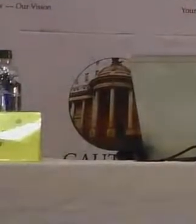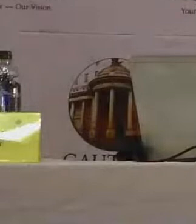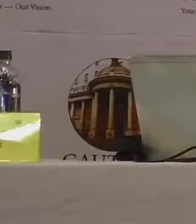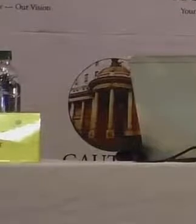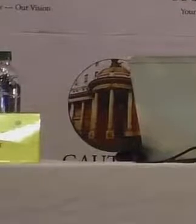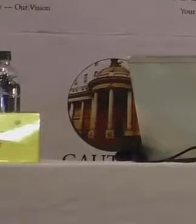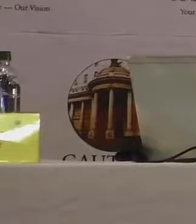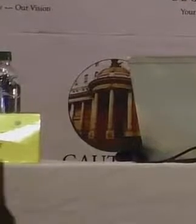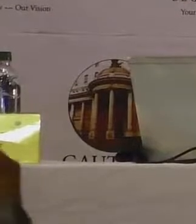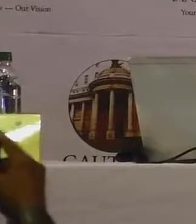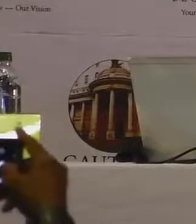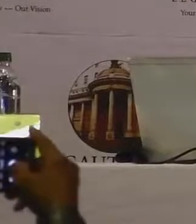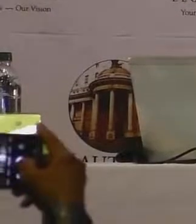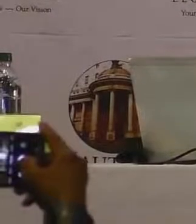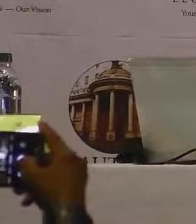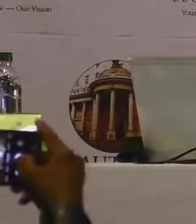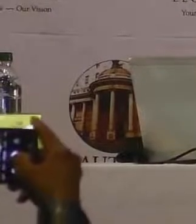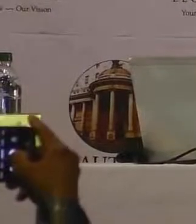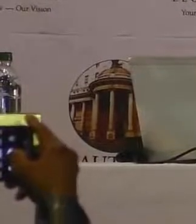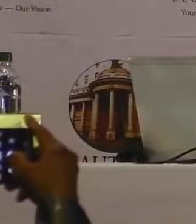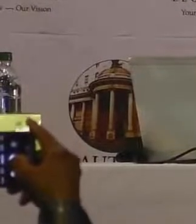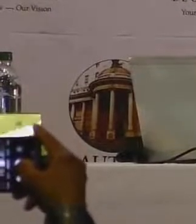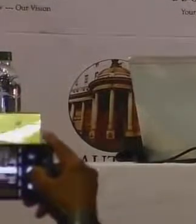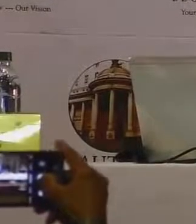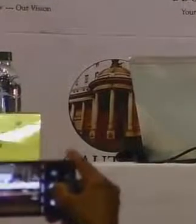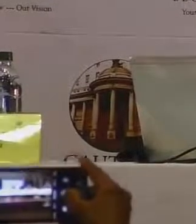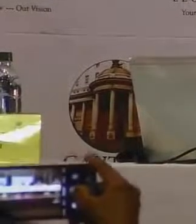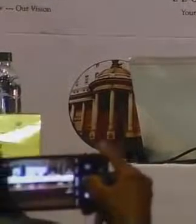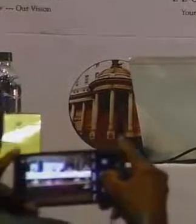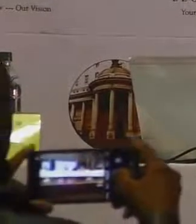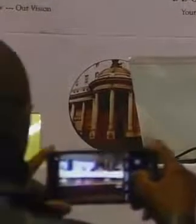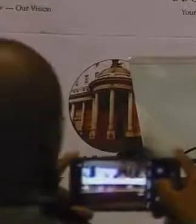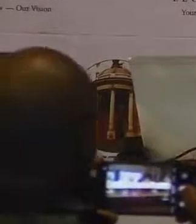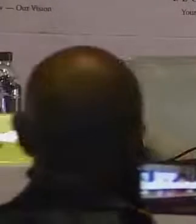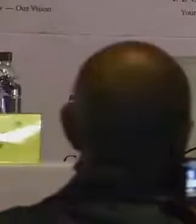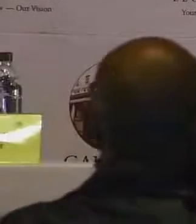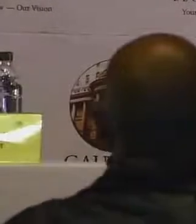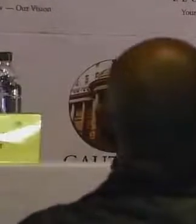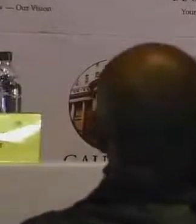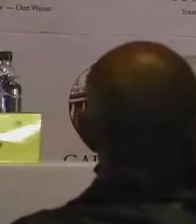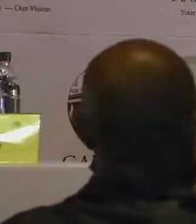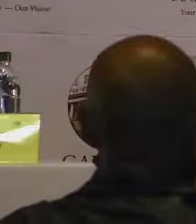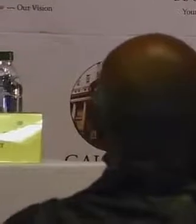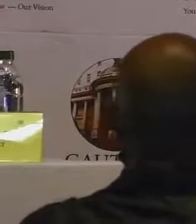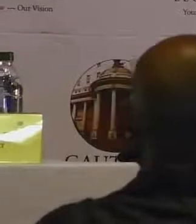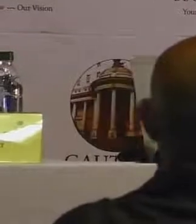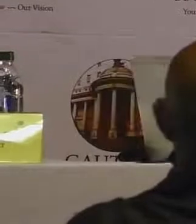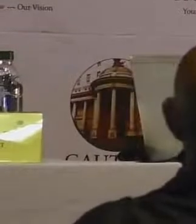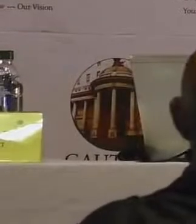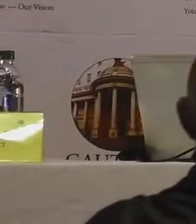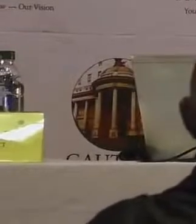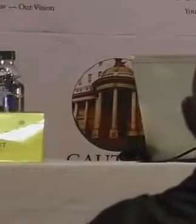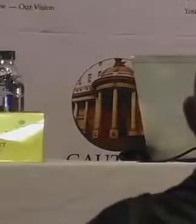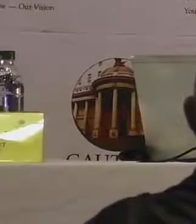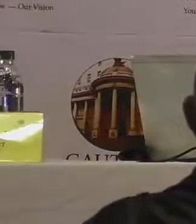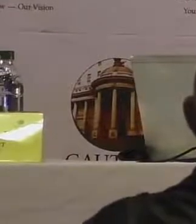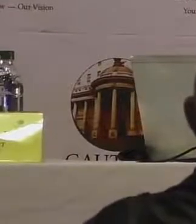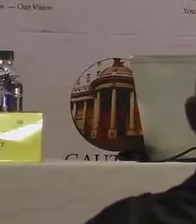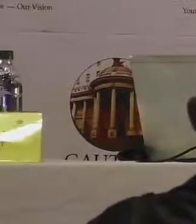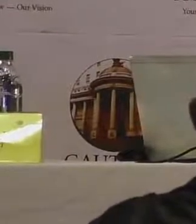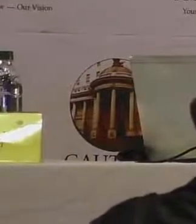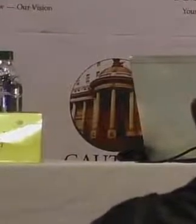in Vereeniging in this area, as well as the Sebokeng DLTC, Driver License Testing